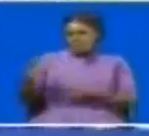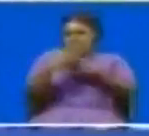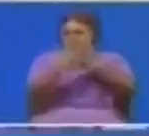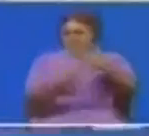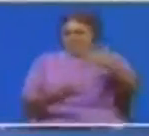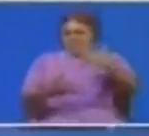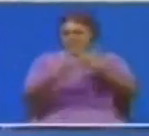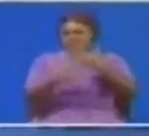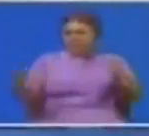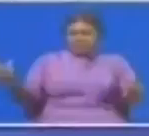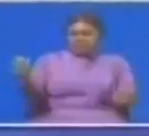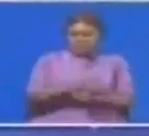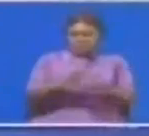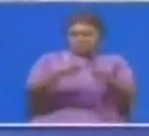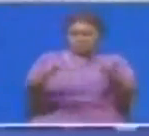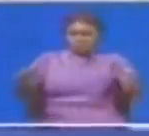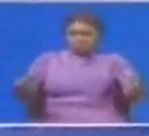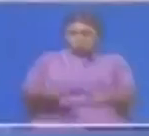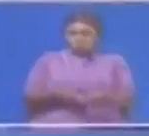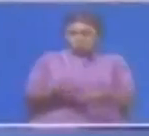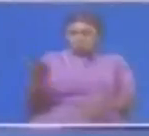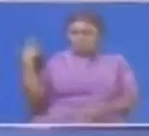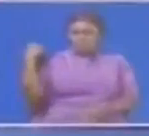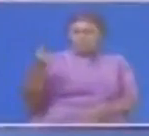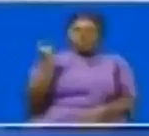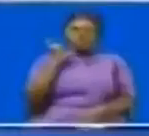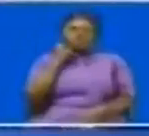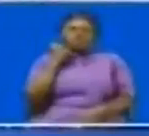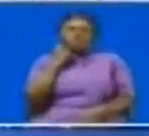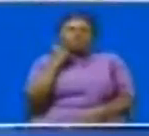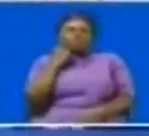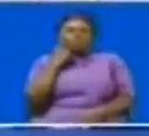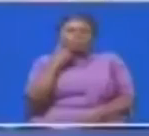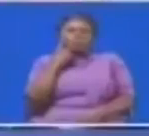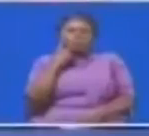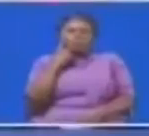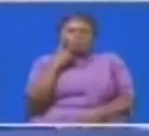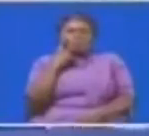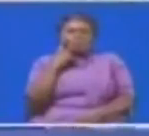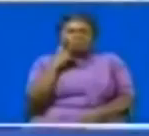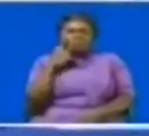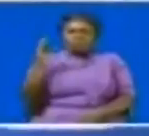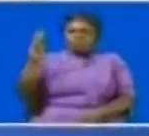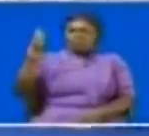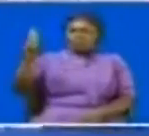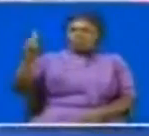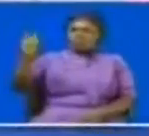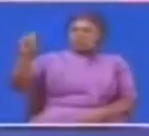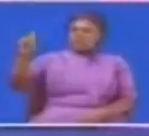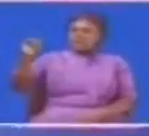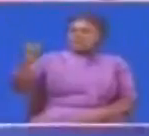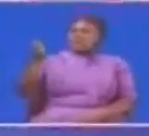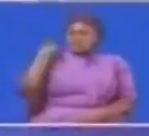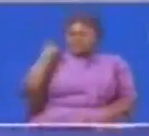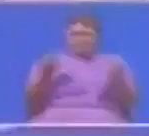of blood in his bed in a room at the back of a retail shop at the sleepy Getarwet Treading Center in Bureti constituency.